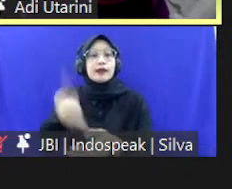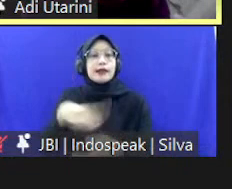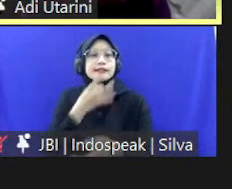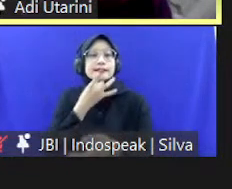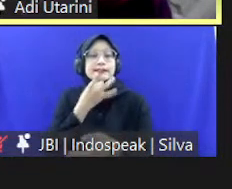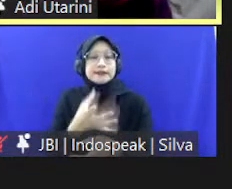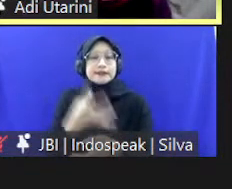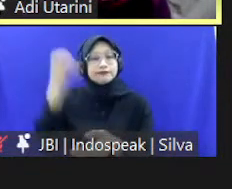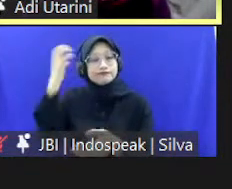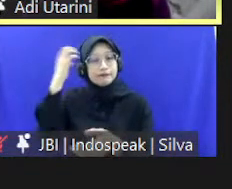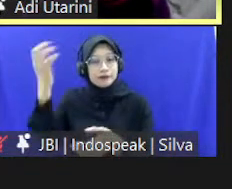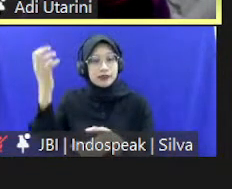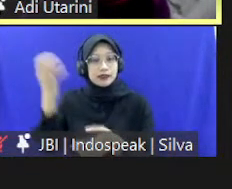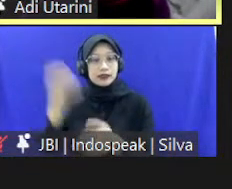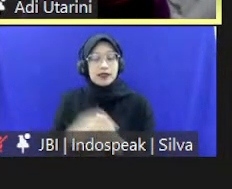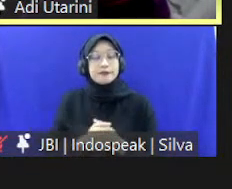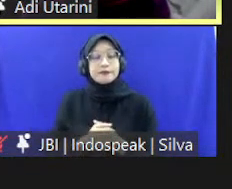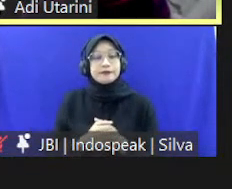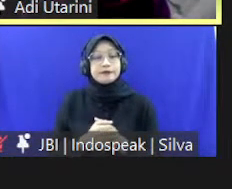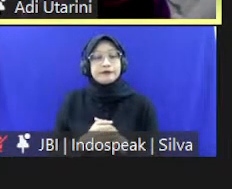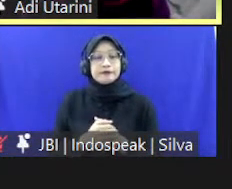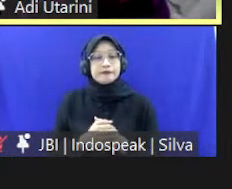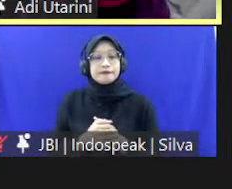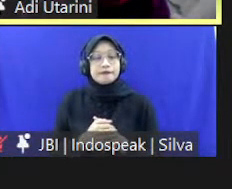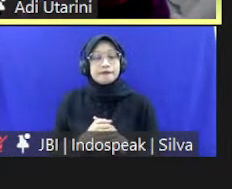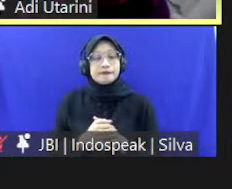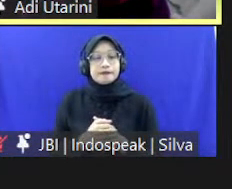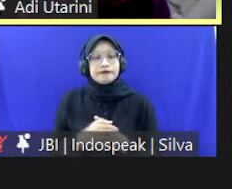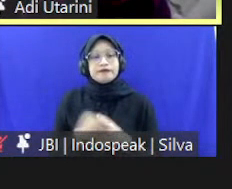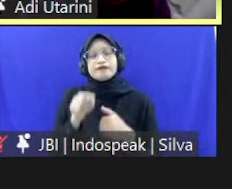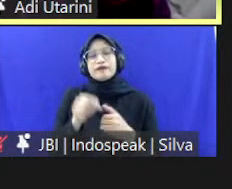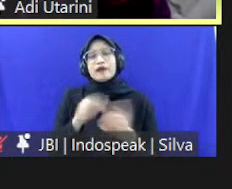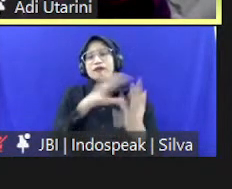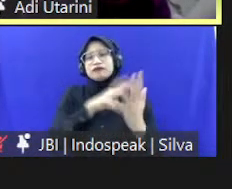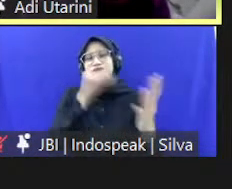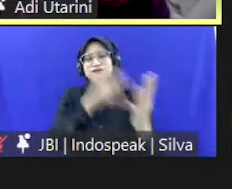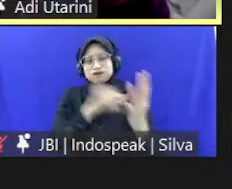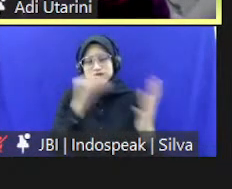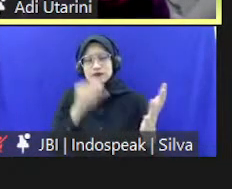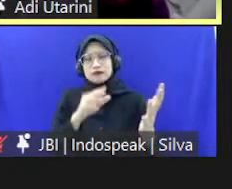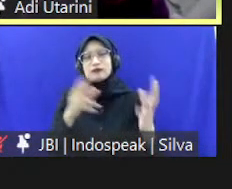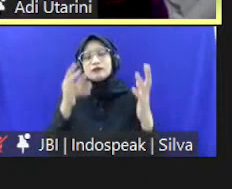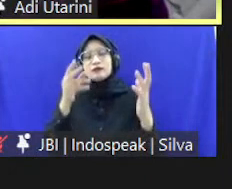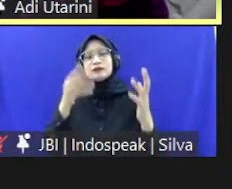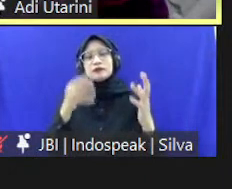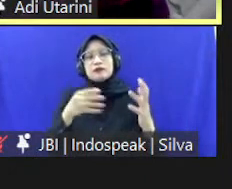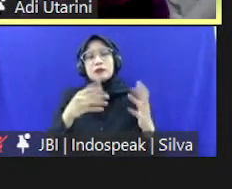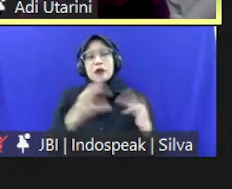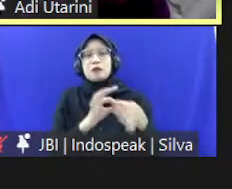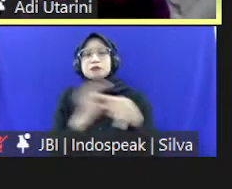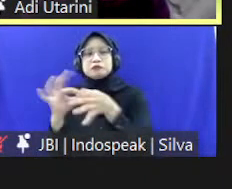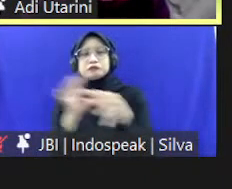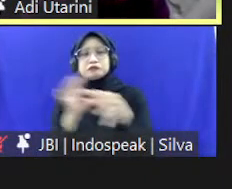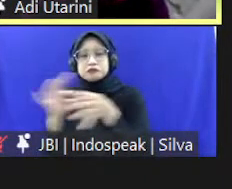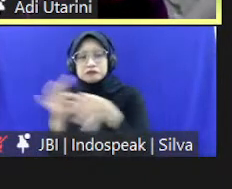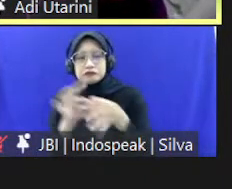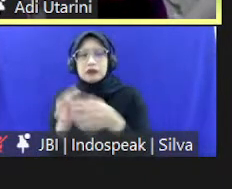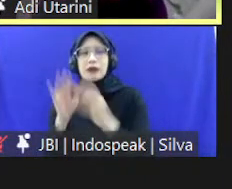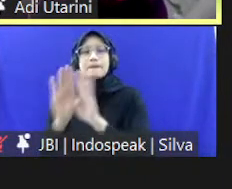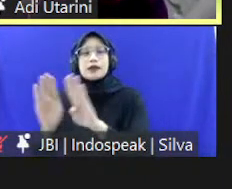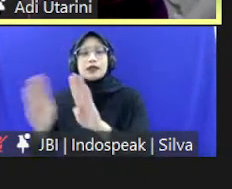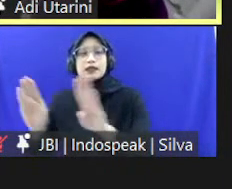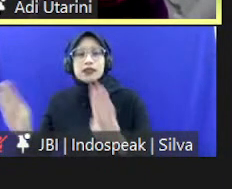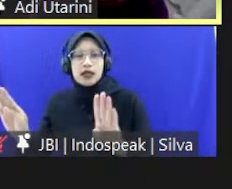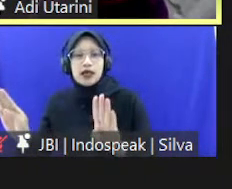For us as researcher, it's also new for us to learn how to work with the medias and how to train ourselves and